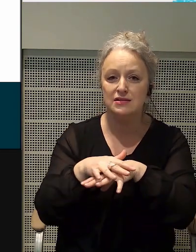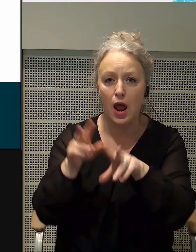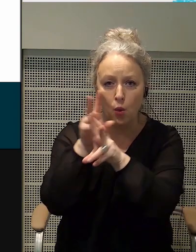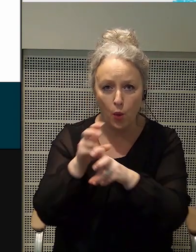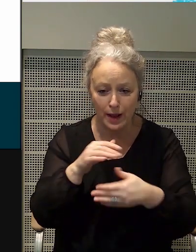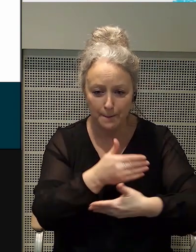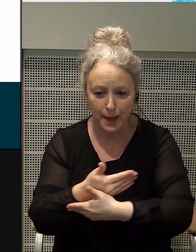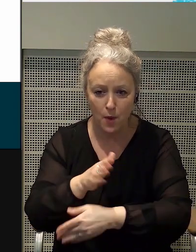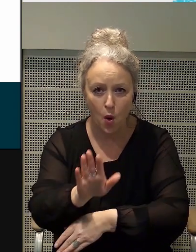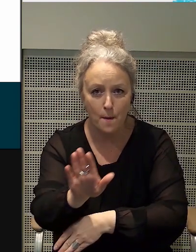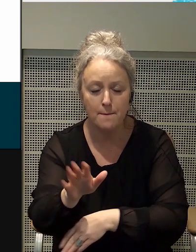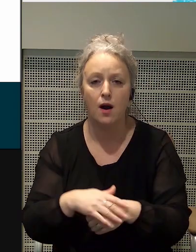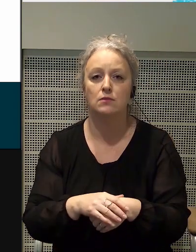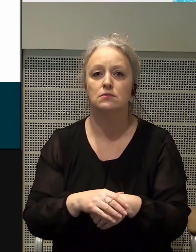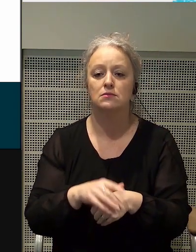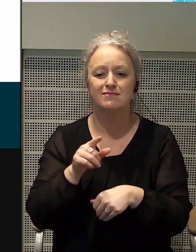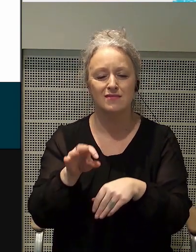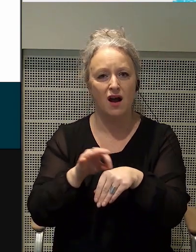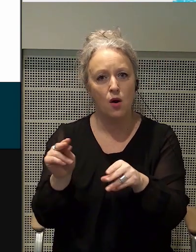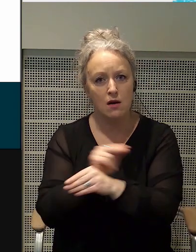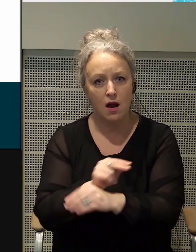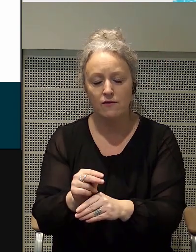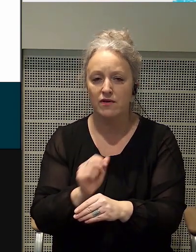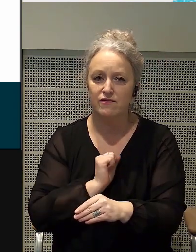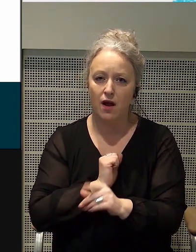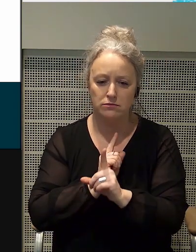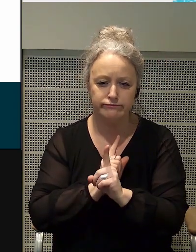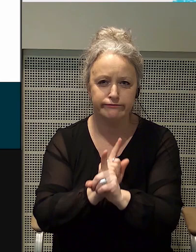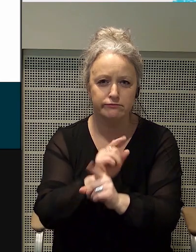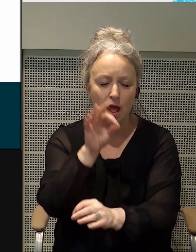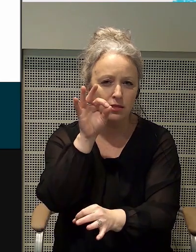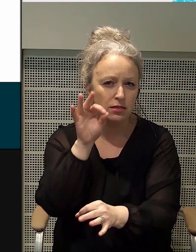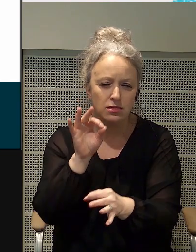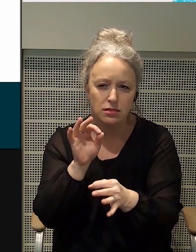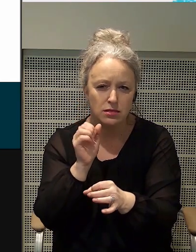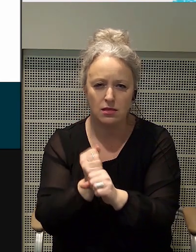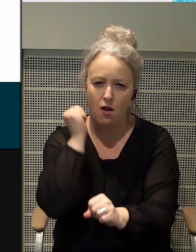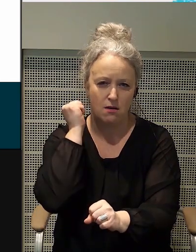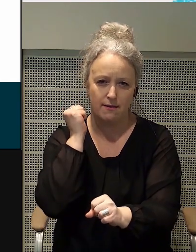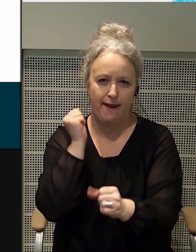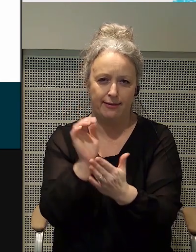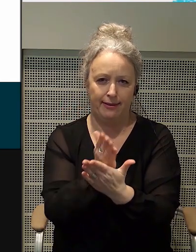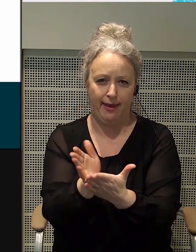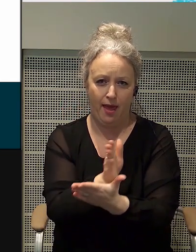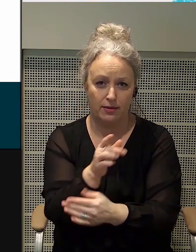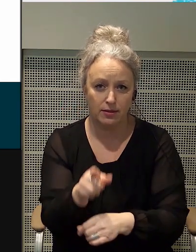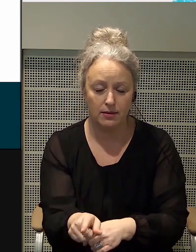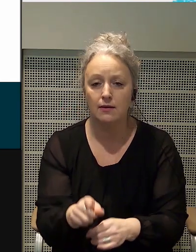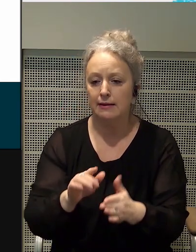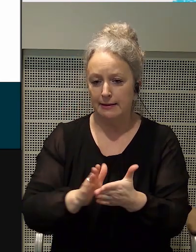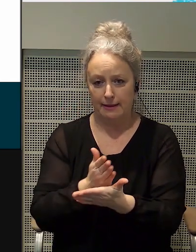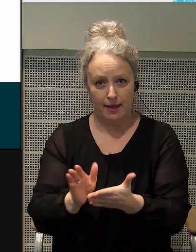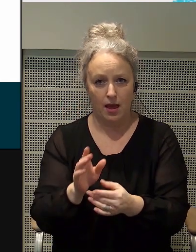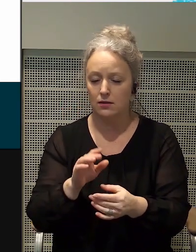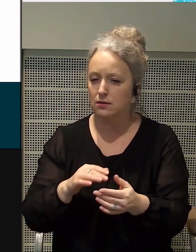milk-containing produce, they recover very quickly. But patients have to keep the diet lifelong, and some of the patients